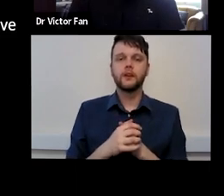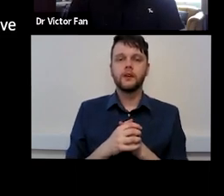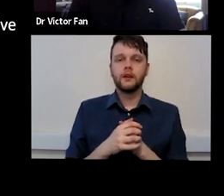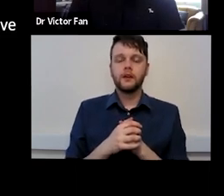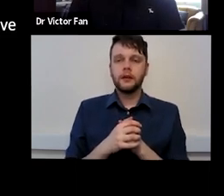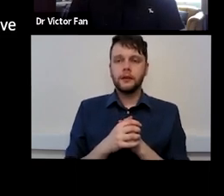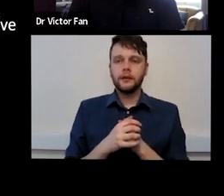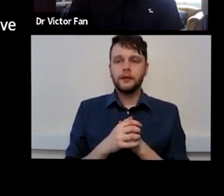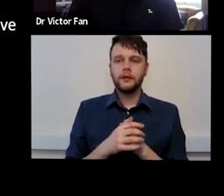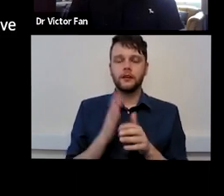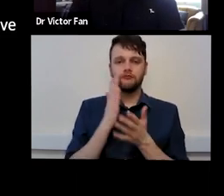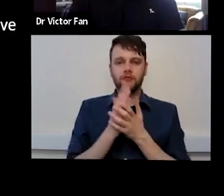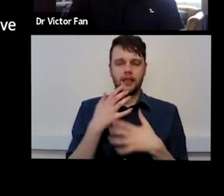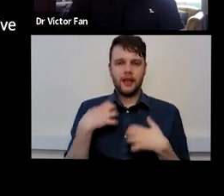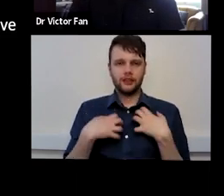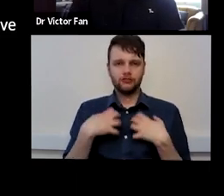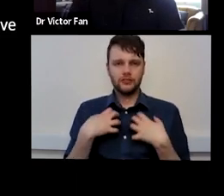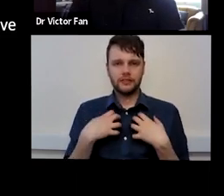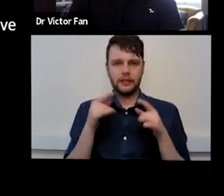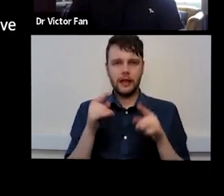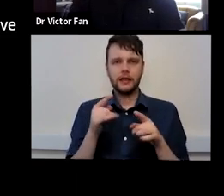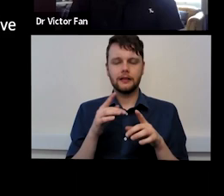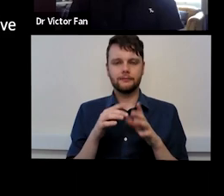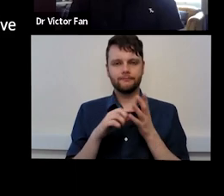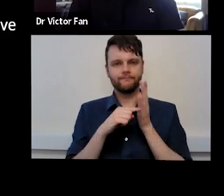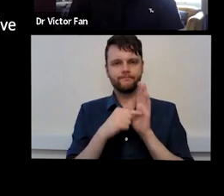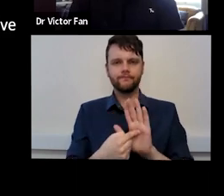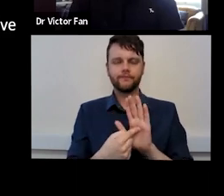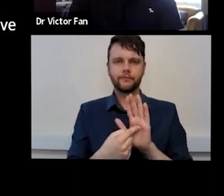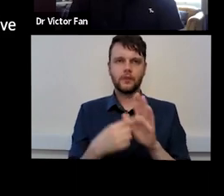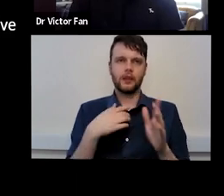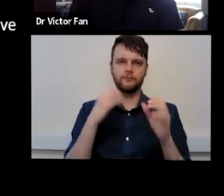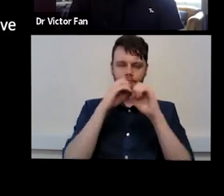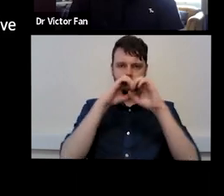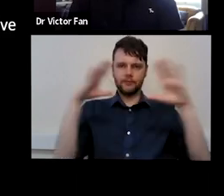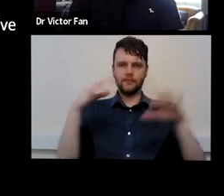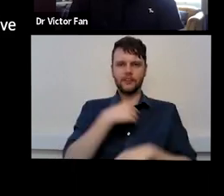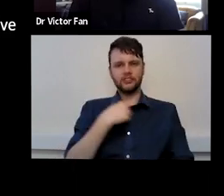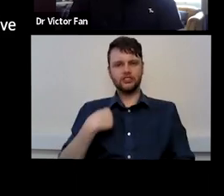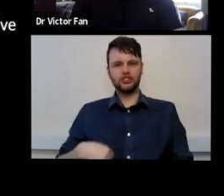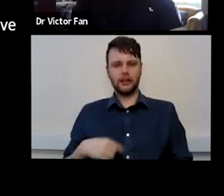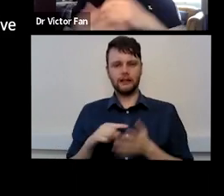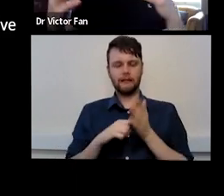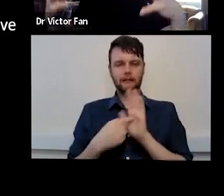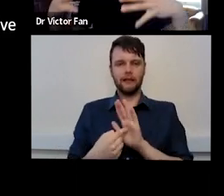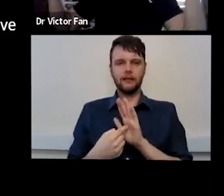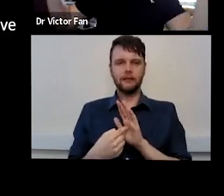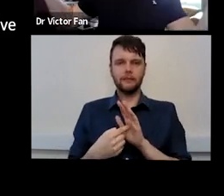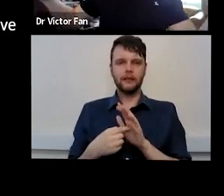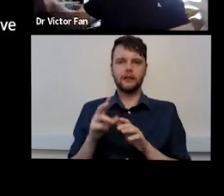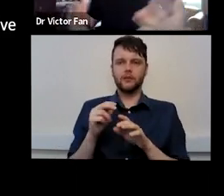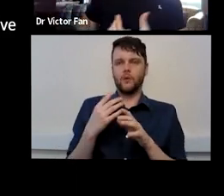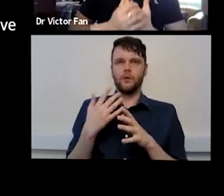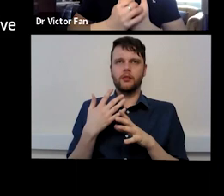Yao are very interested in presenting the image of China, not simply as an